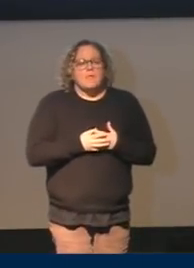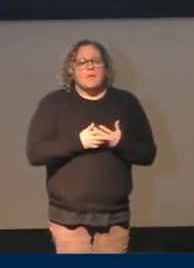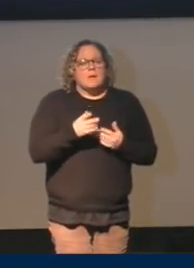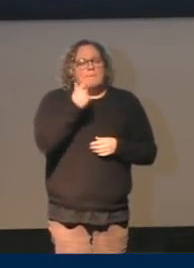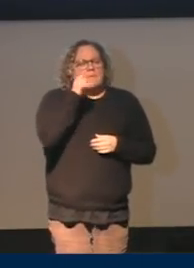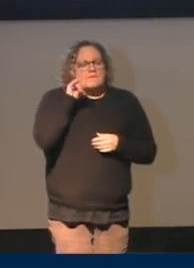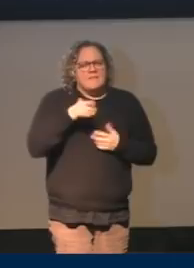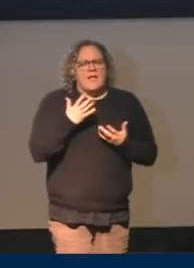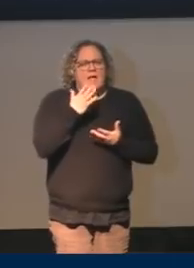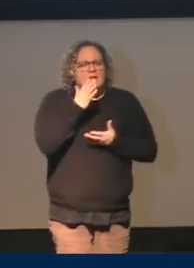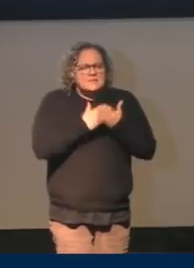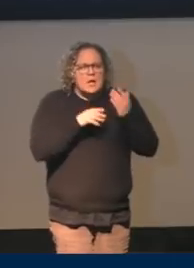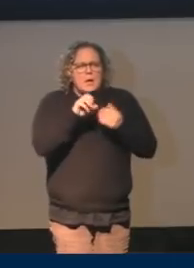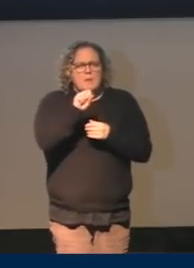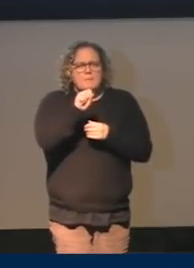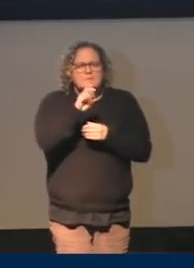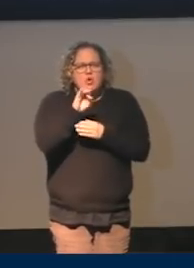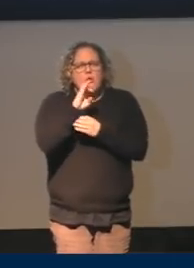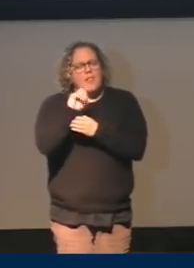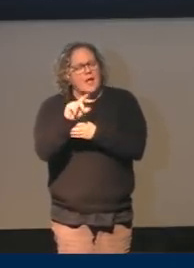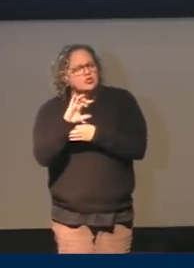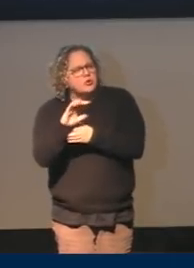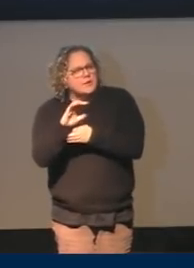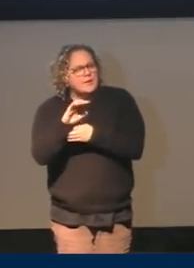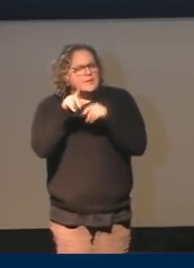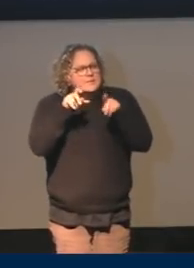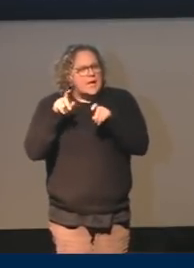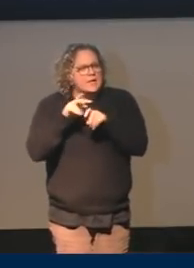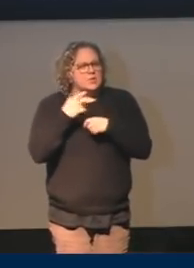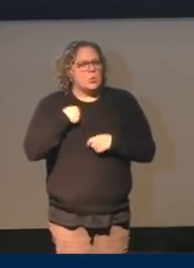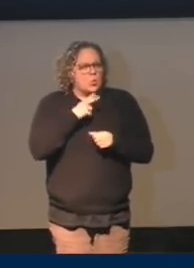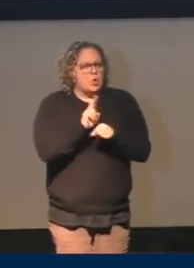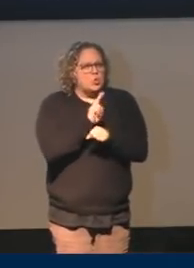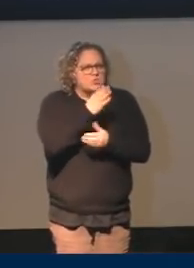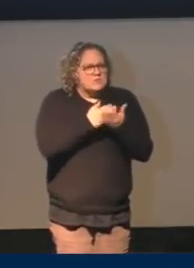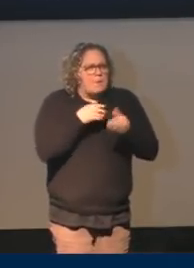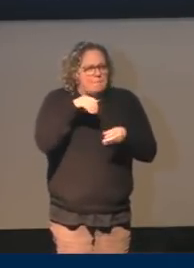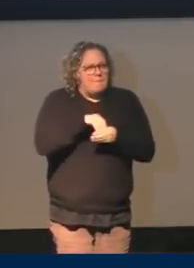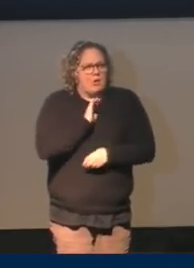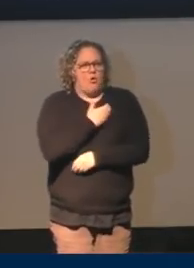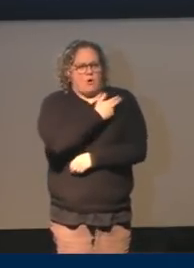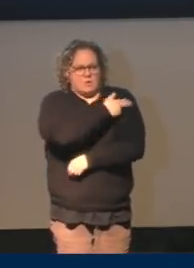several serologic tests and assays for in-house use currently.